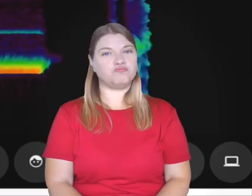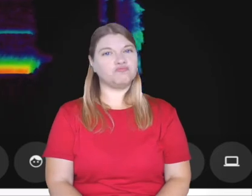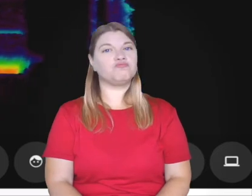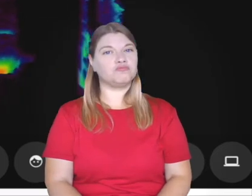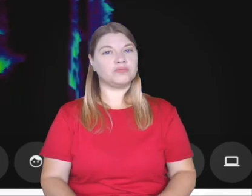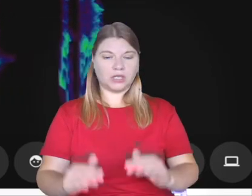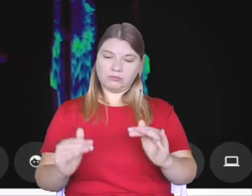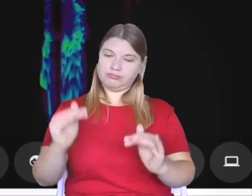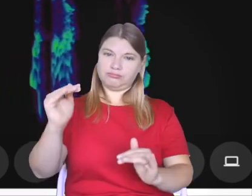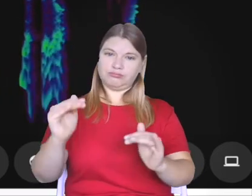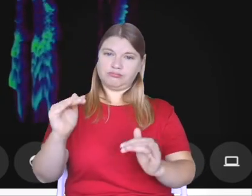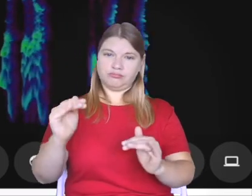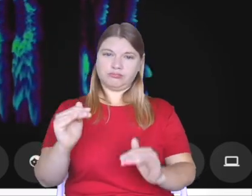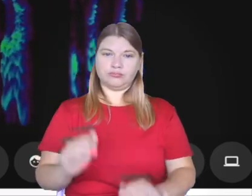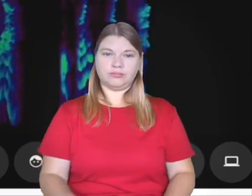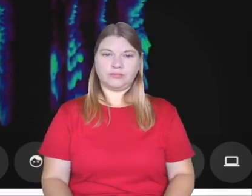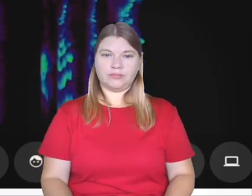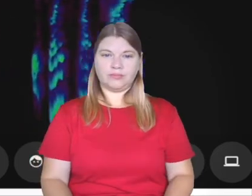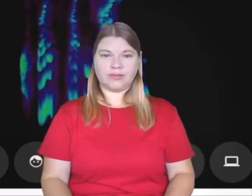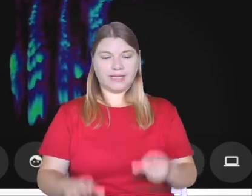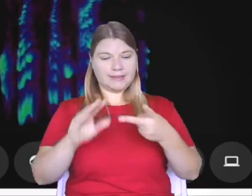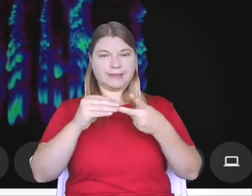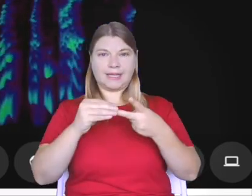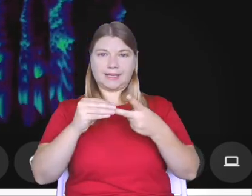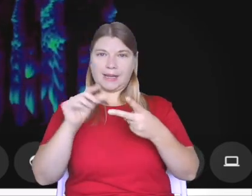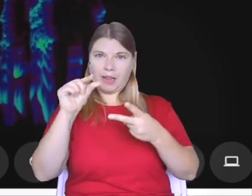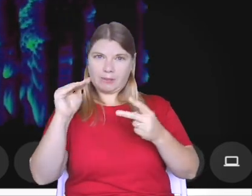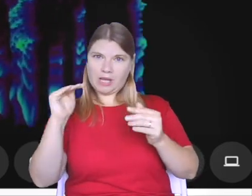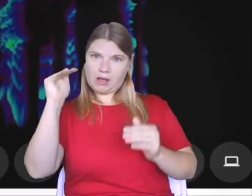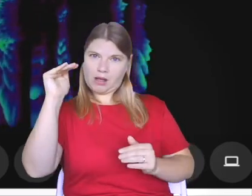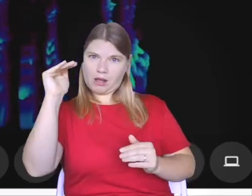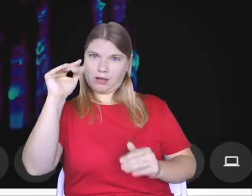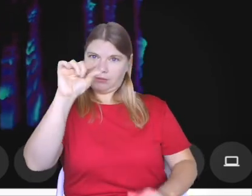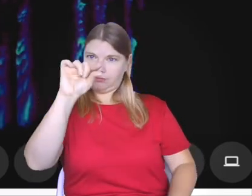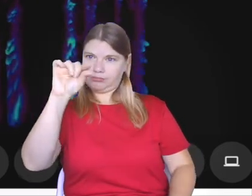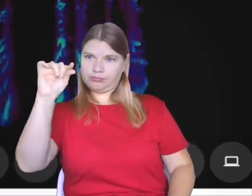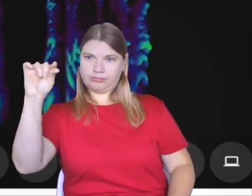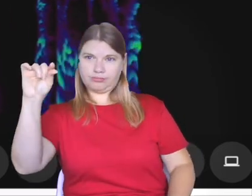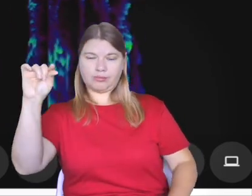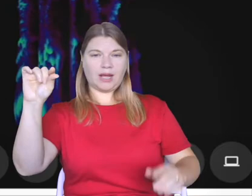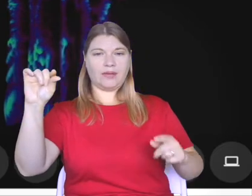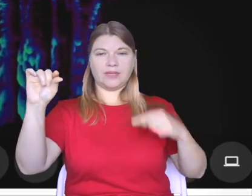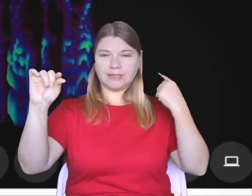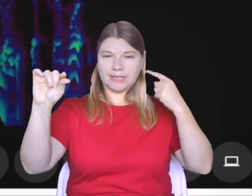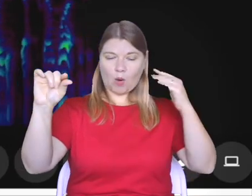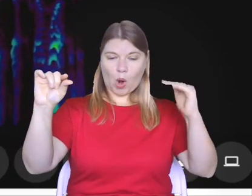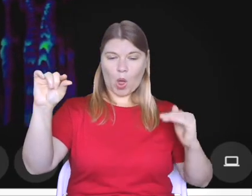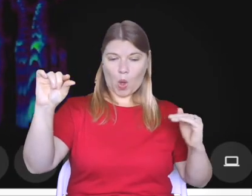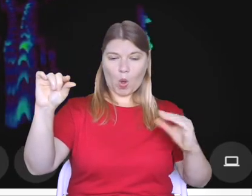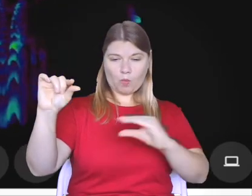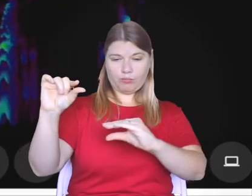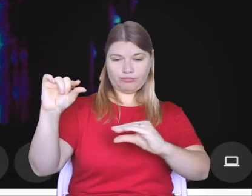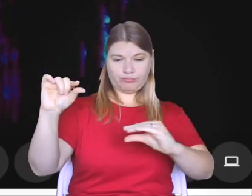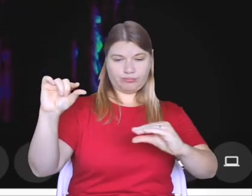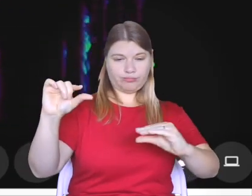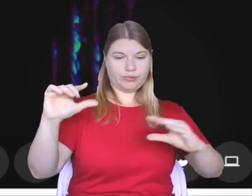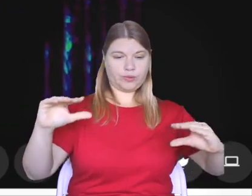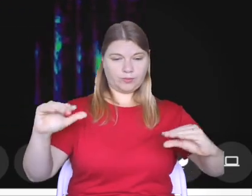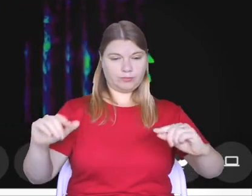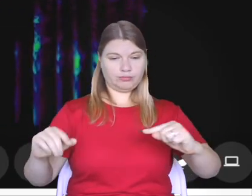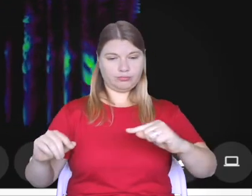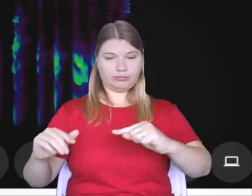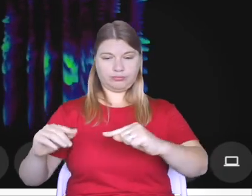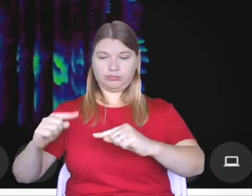Yes, they are. This one is slightly higher than this one. And that's the way the spectrogram works. It plots the pitches